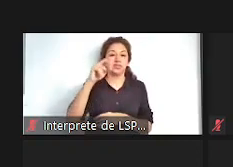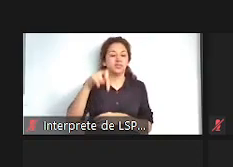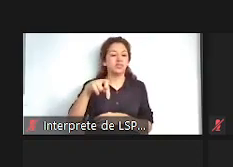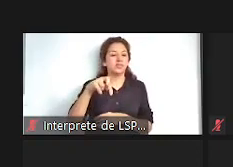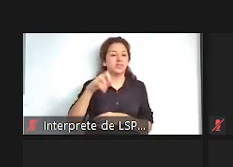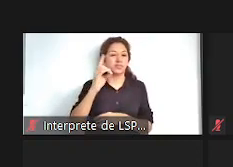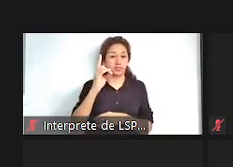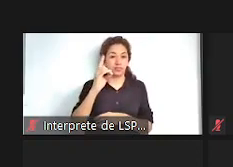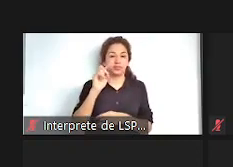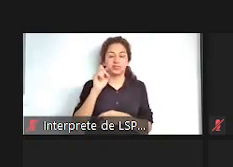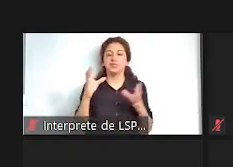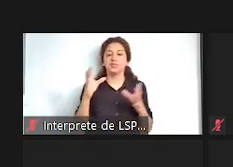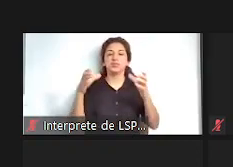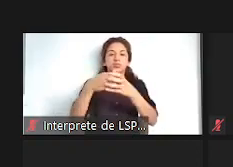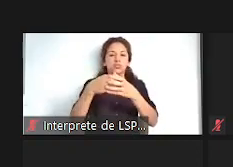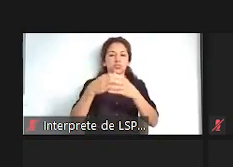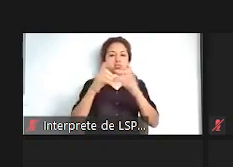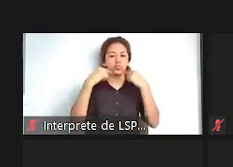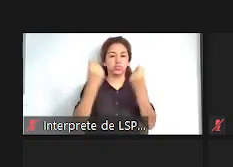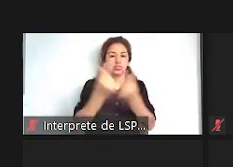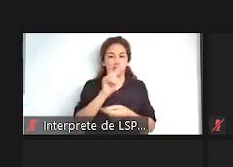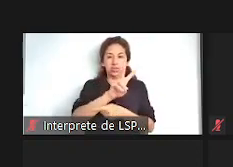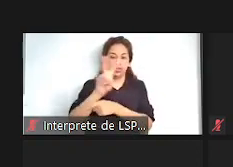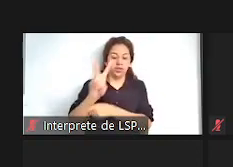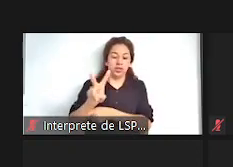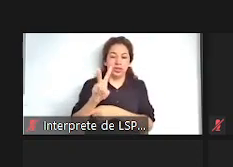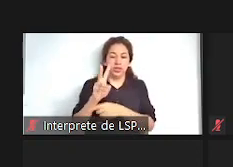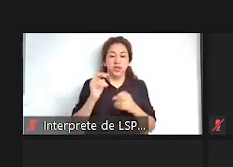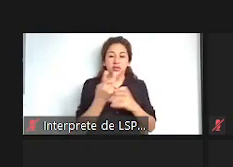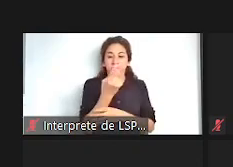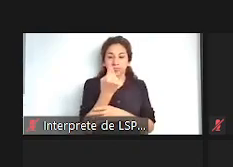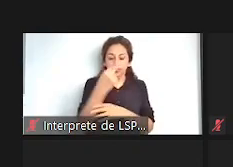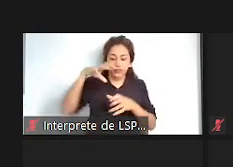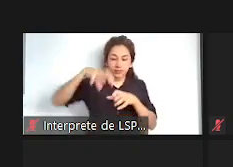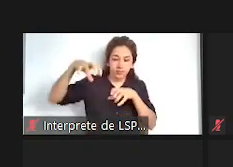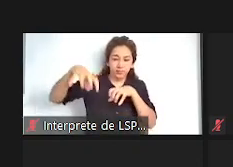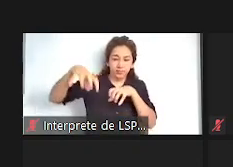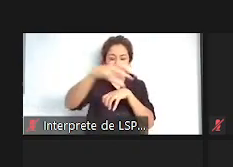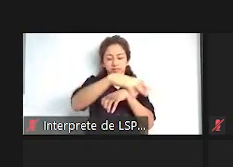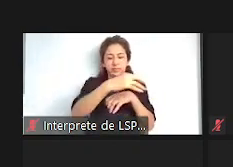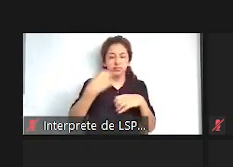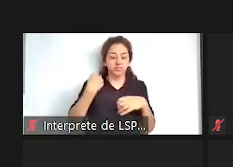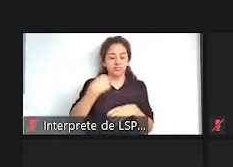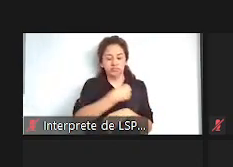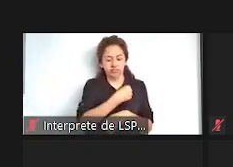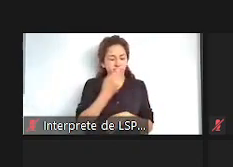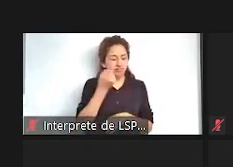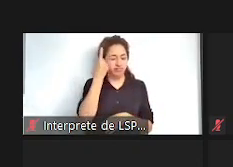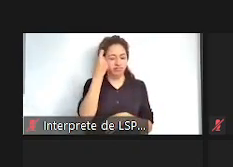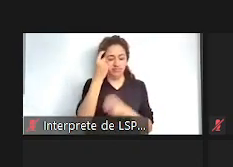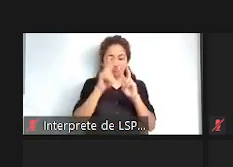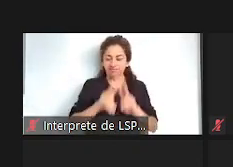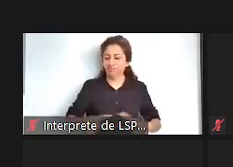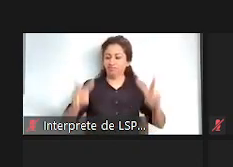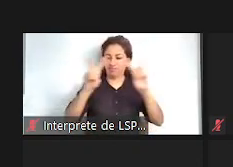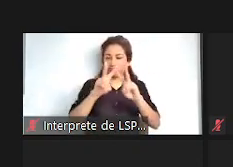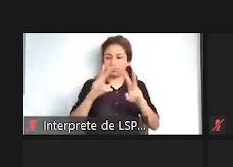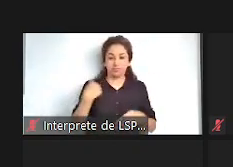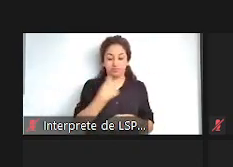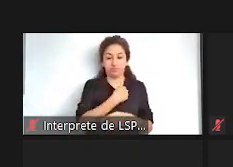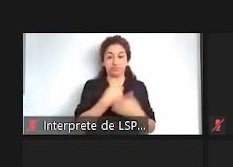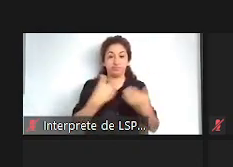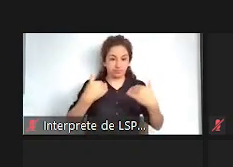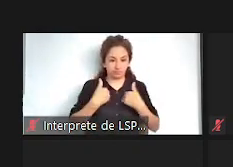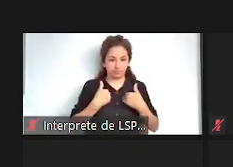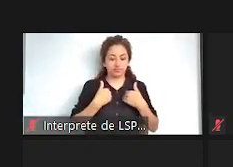groups 22 representative guilds on 20 and 12 sectors understand and value that we have the